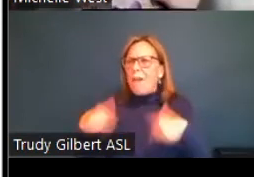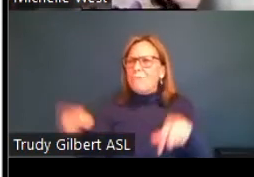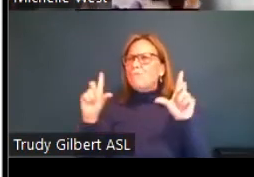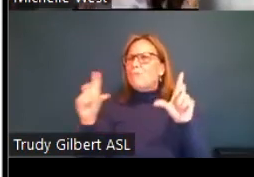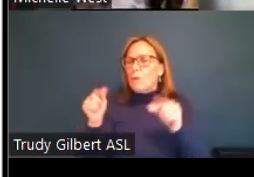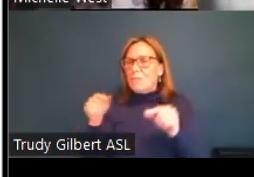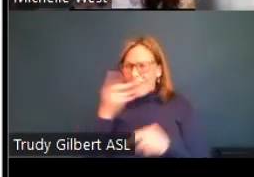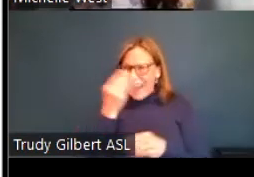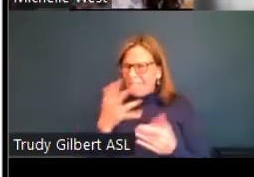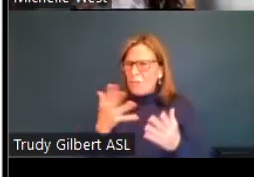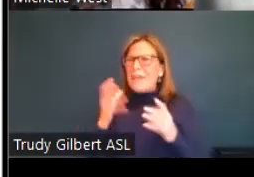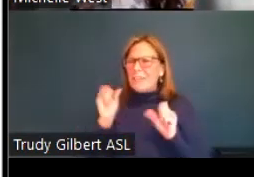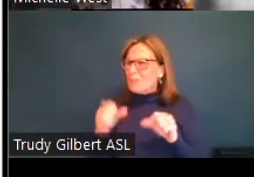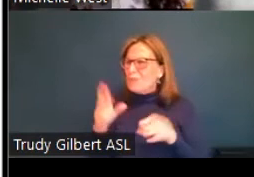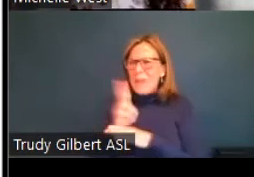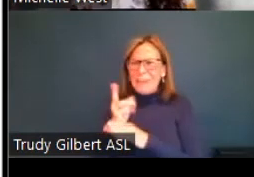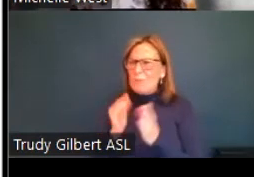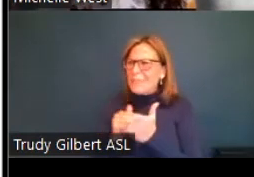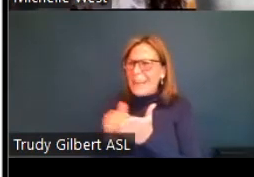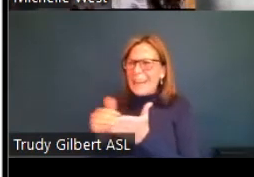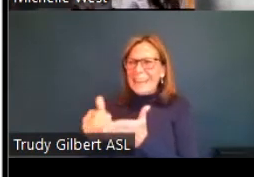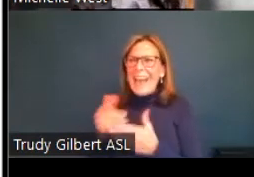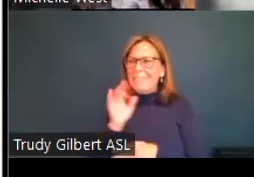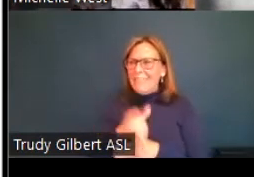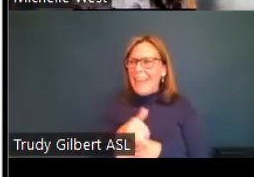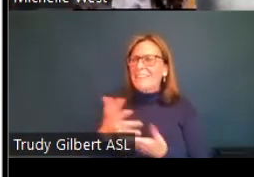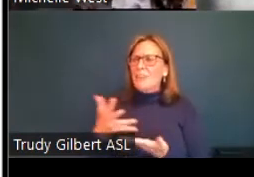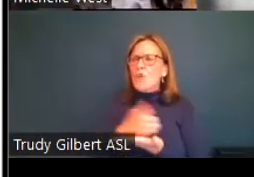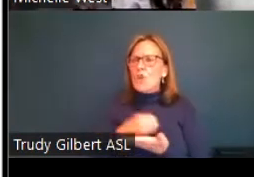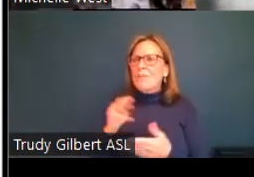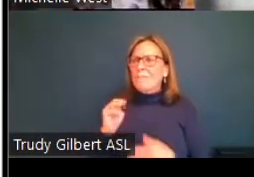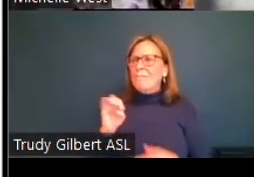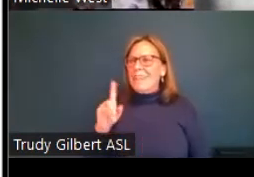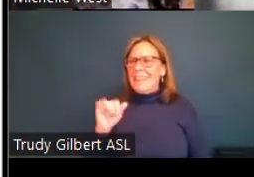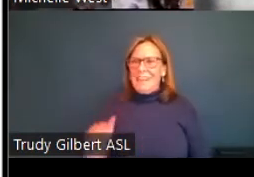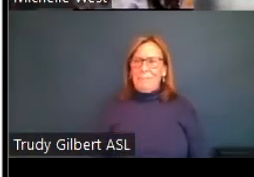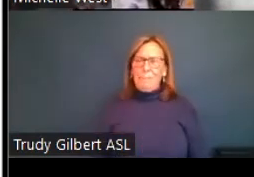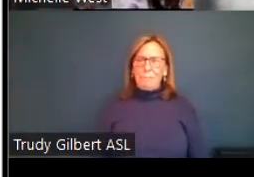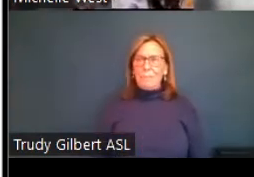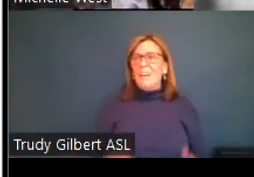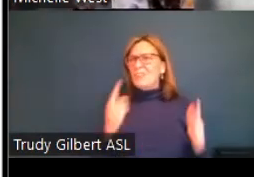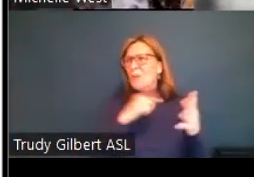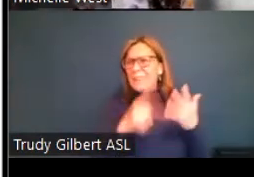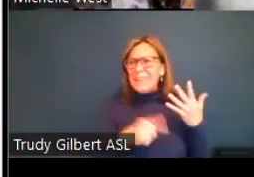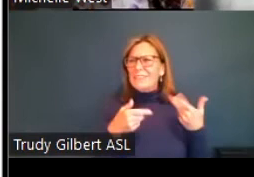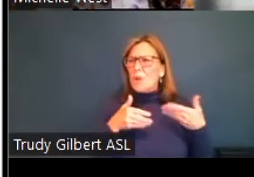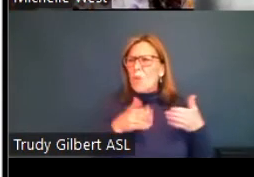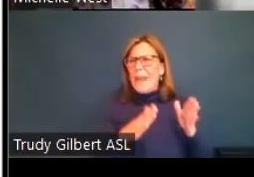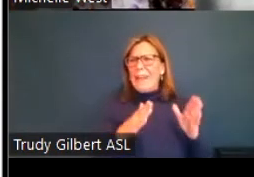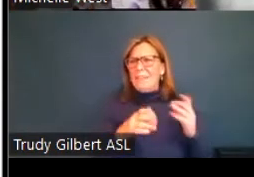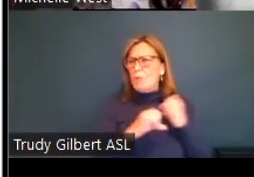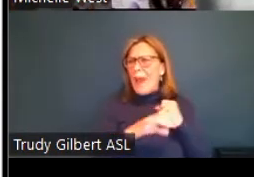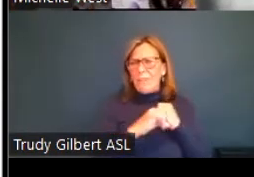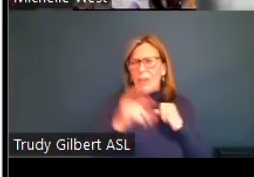So that's earned media. All right. Those are ways to advertise for